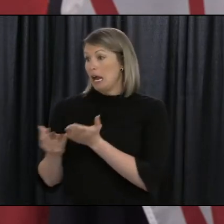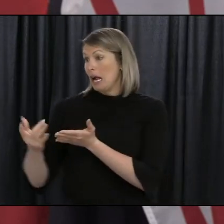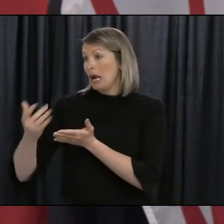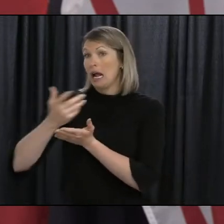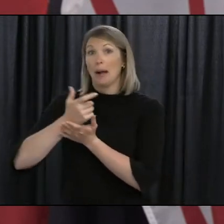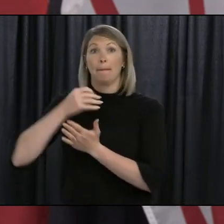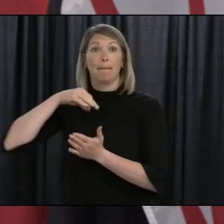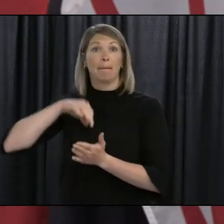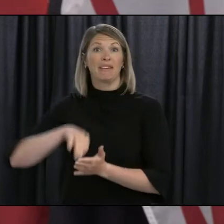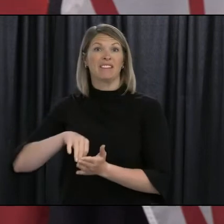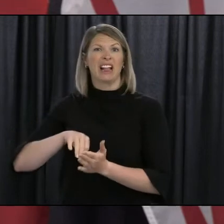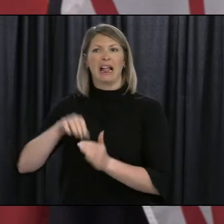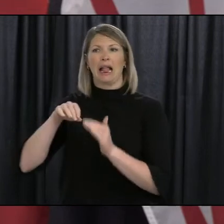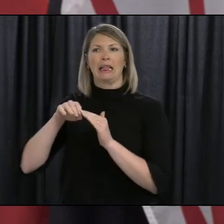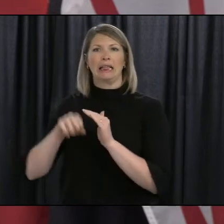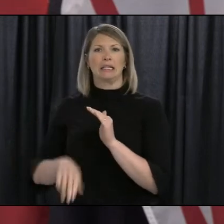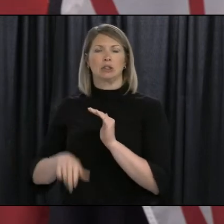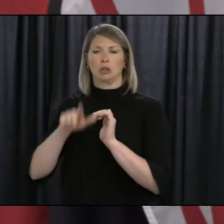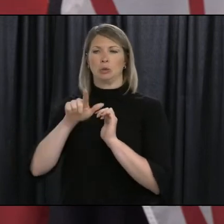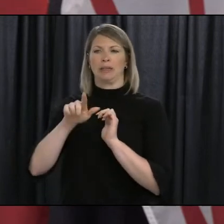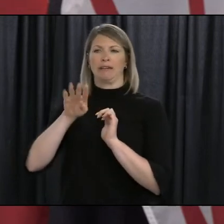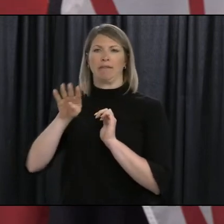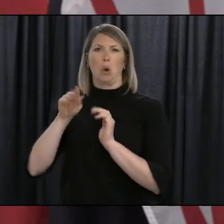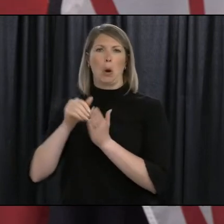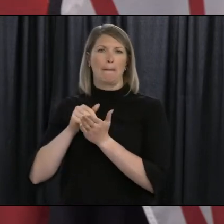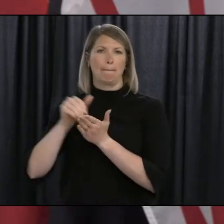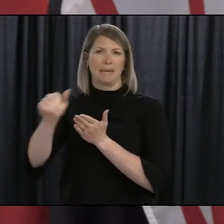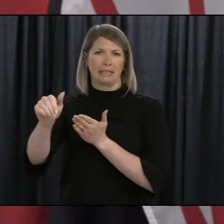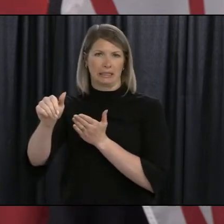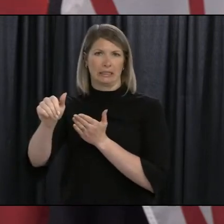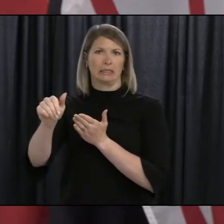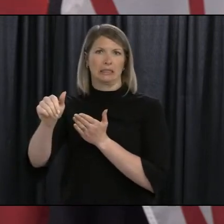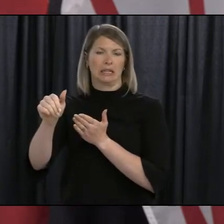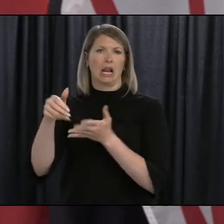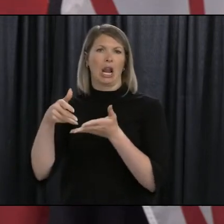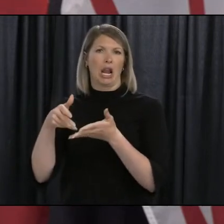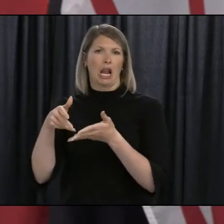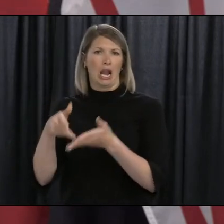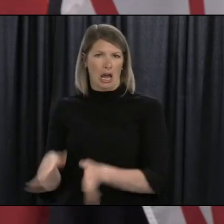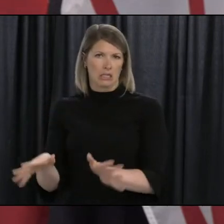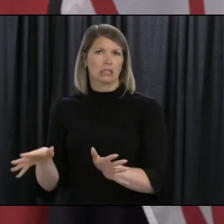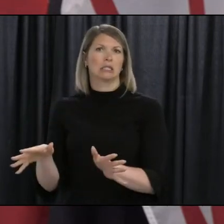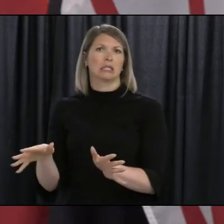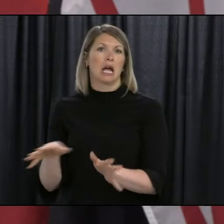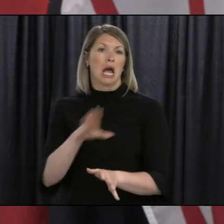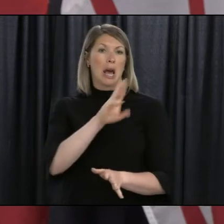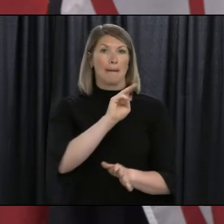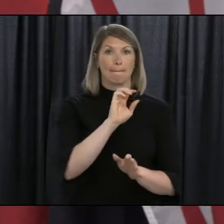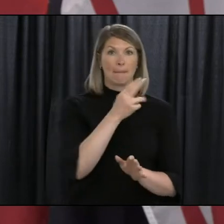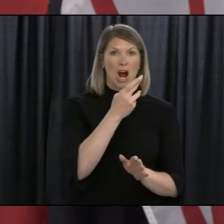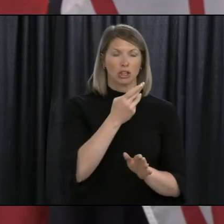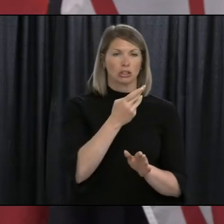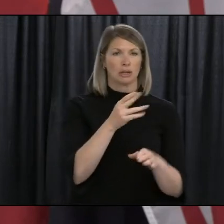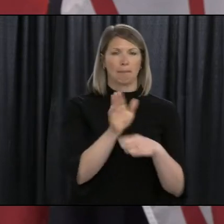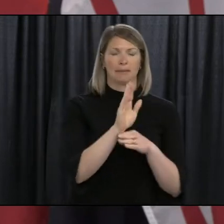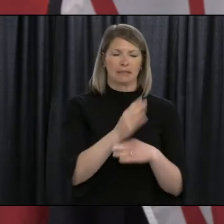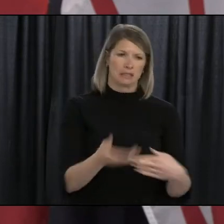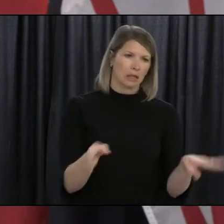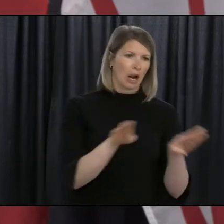in 2019-20. March also brought a closed economy, less